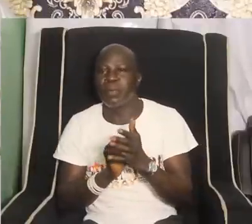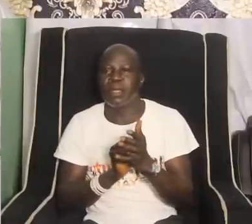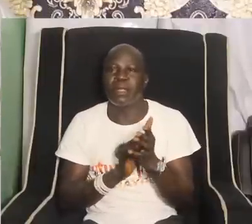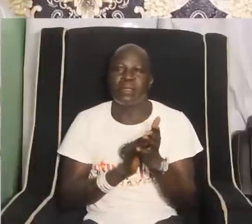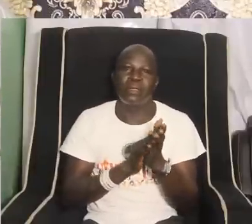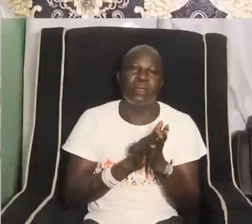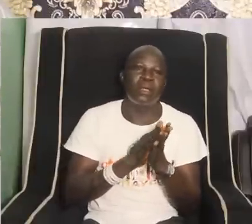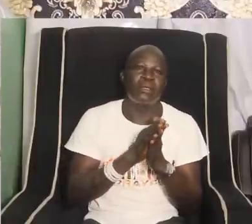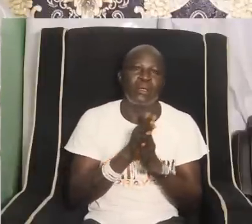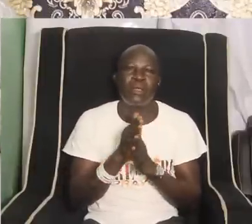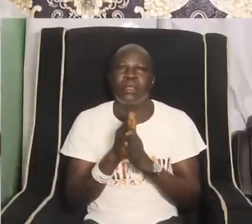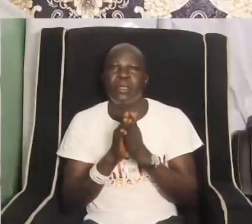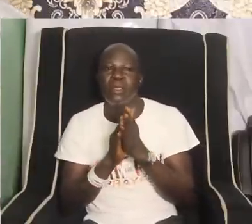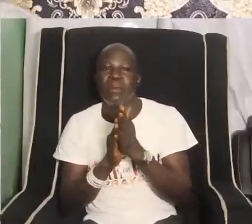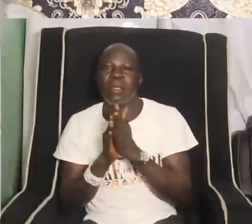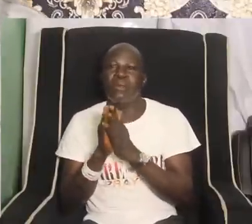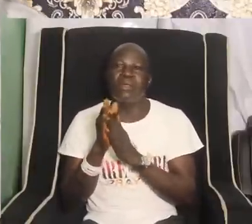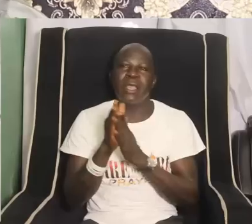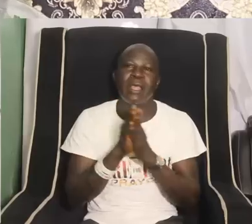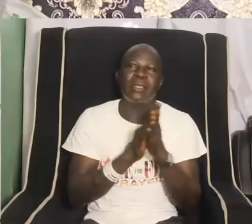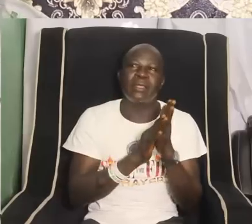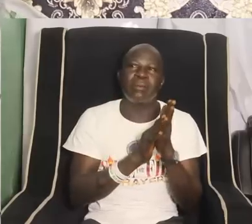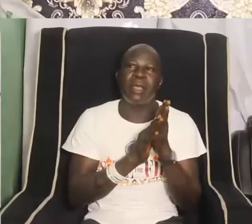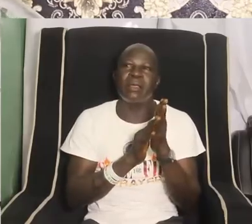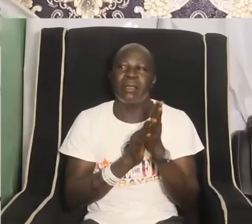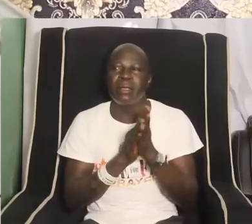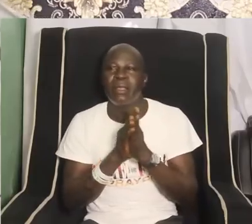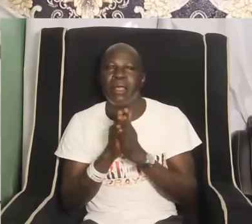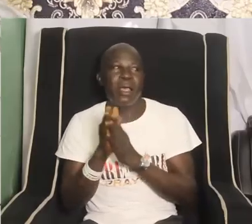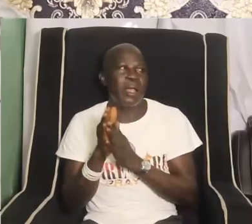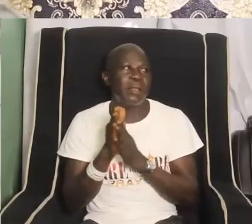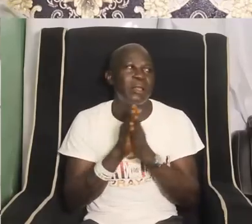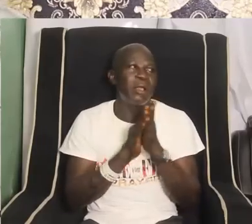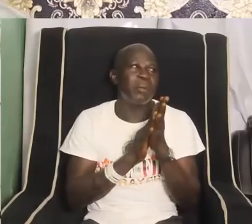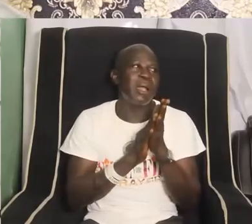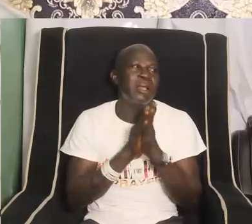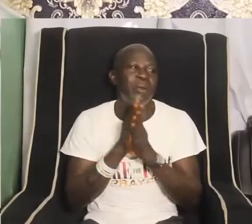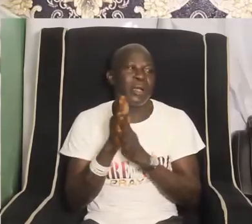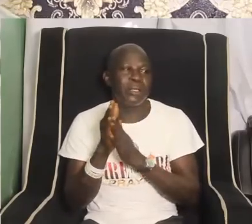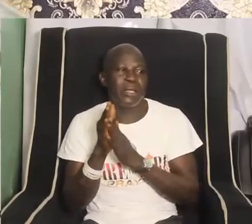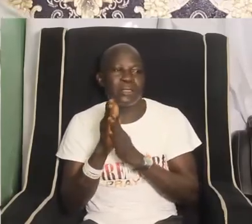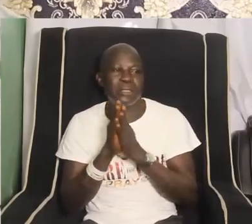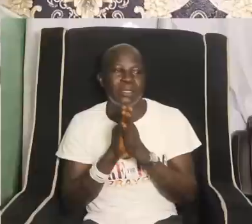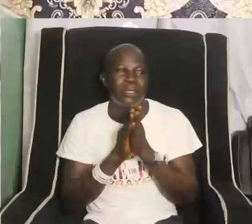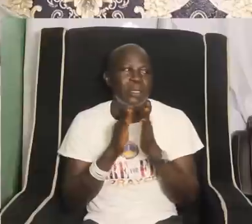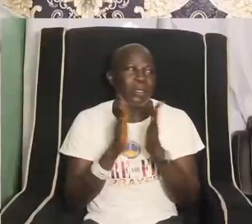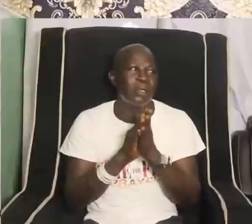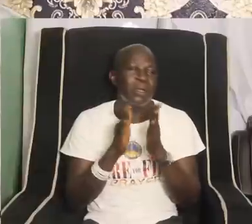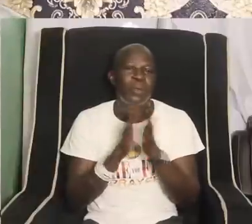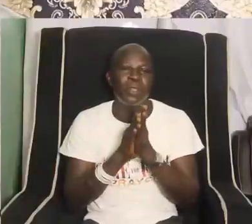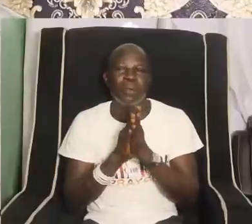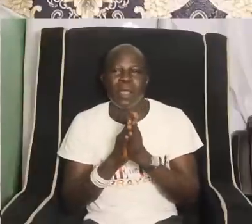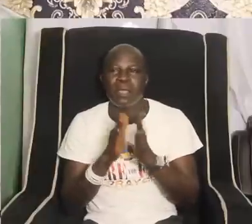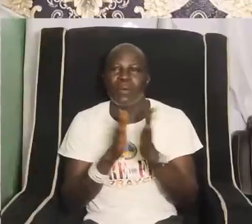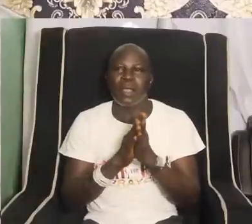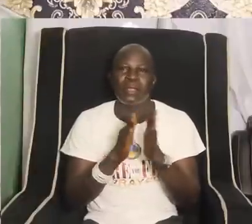mi pada tun ladu iba mo je mi igba ko eri lo pada wa ja si oro